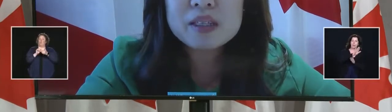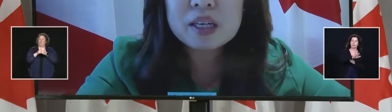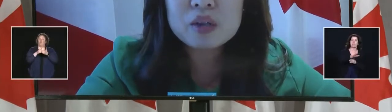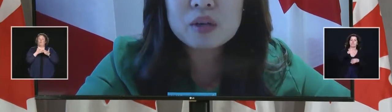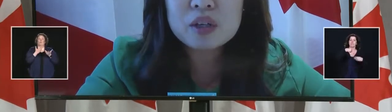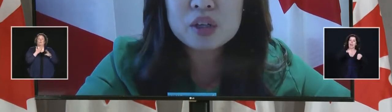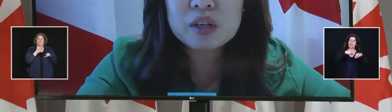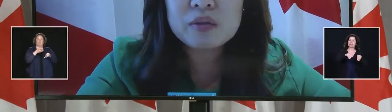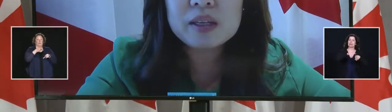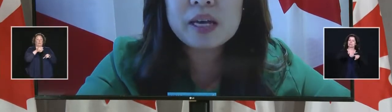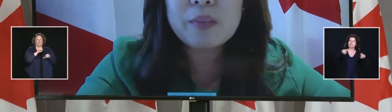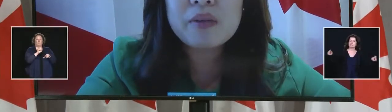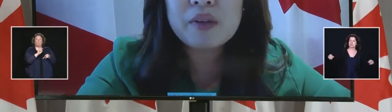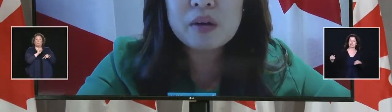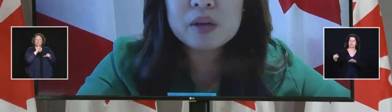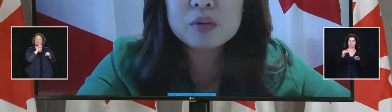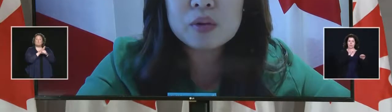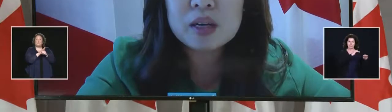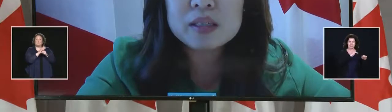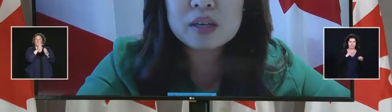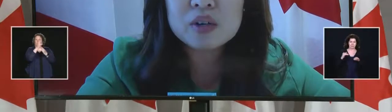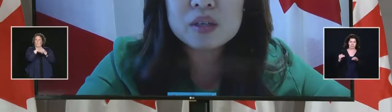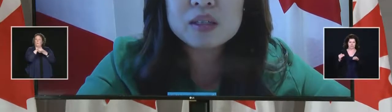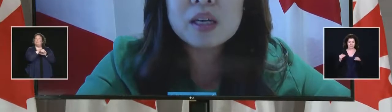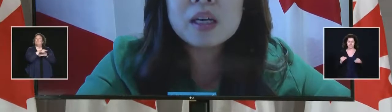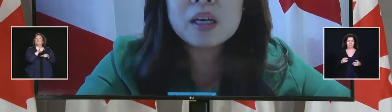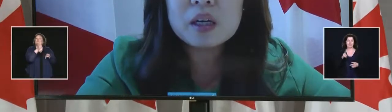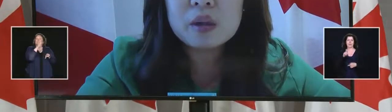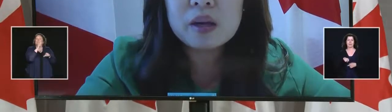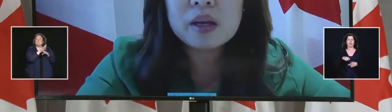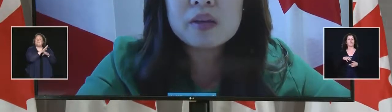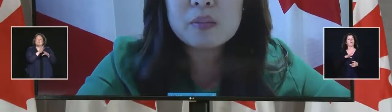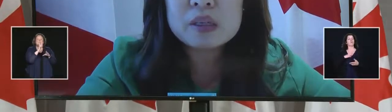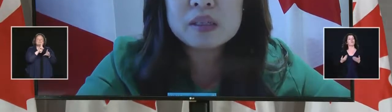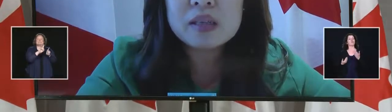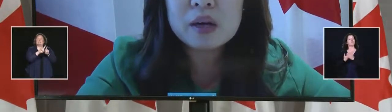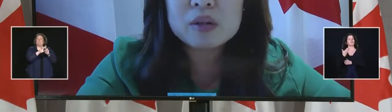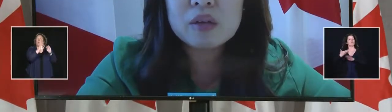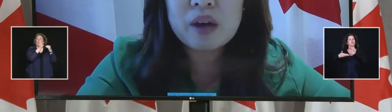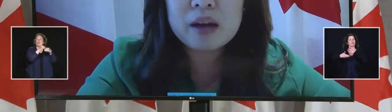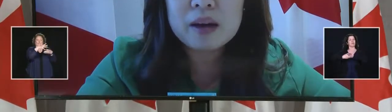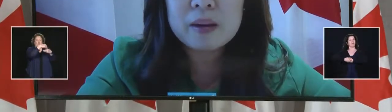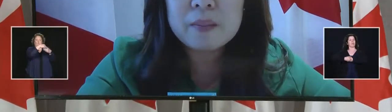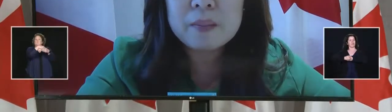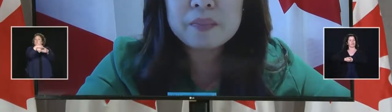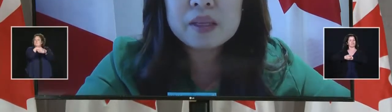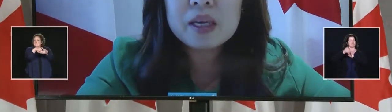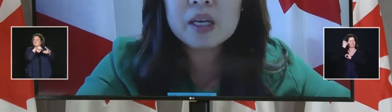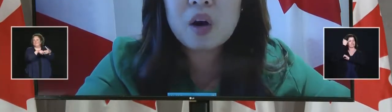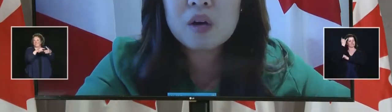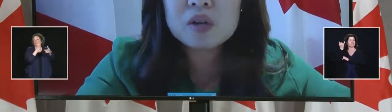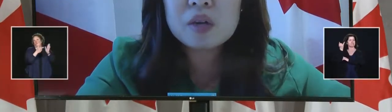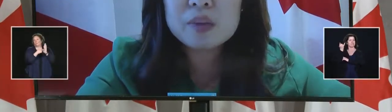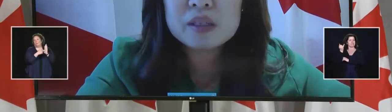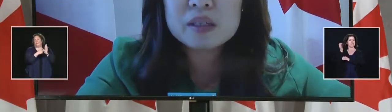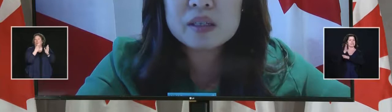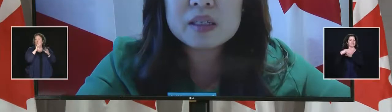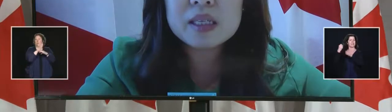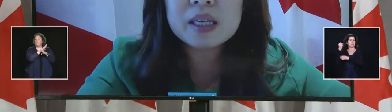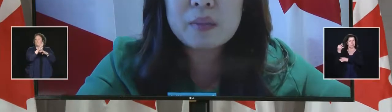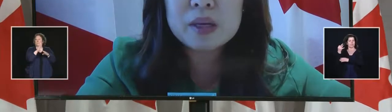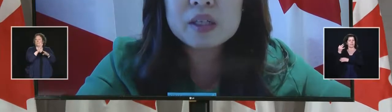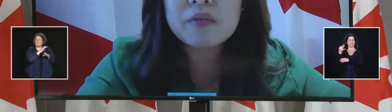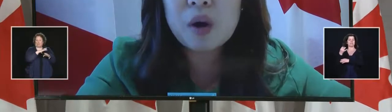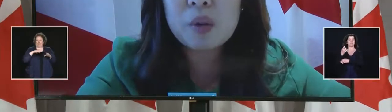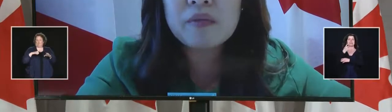a private sector initiative led by various organizations, including the Business Council of Canada. It calls on businesses